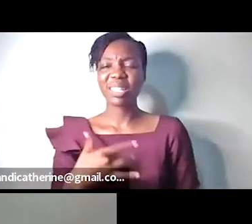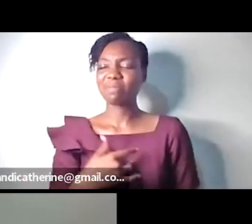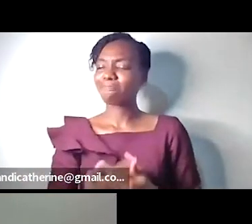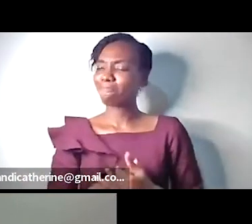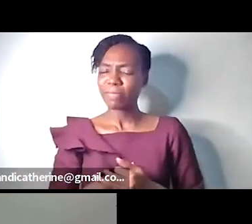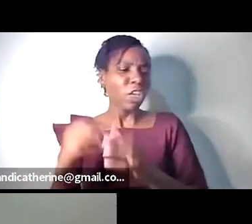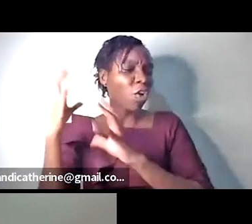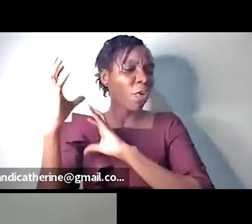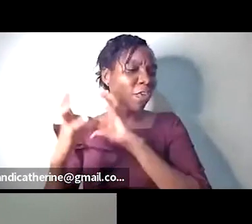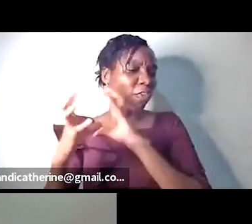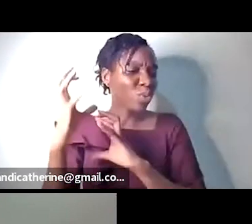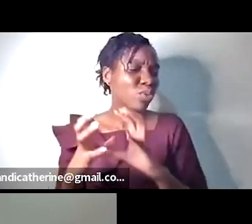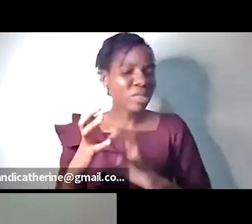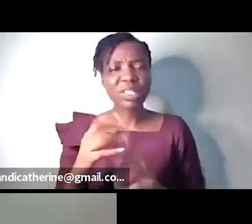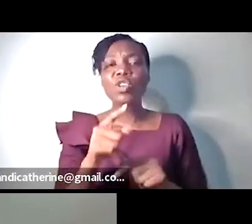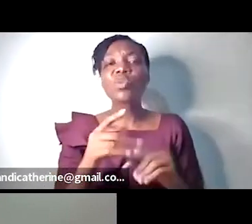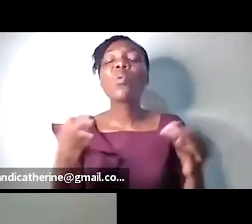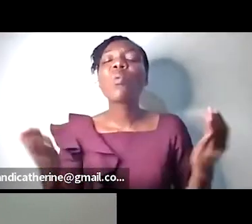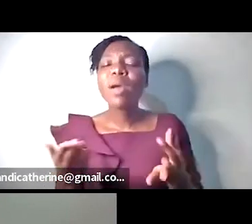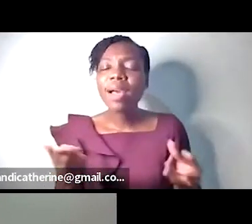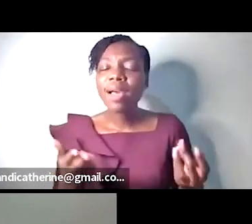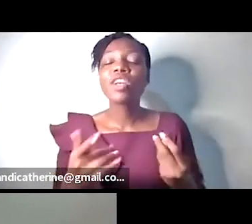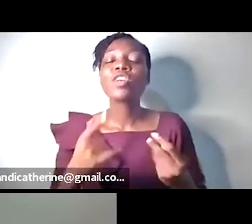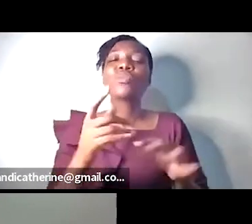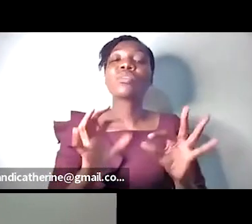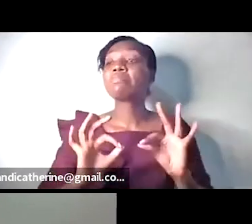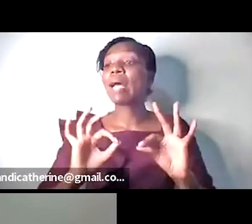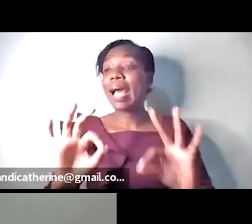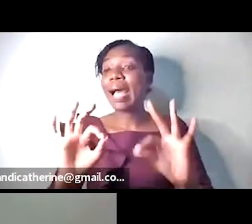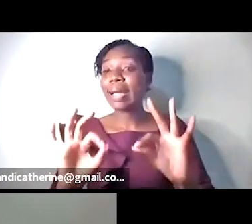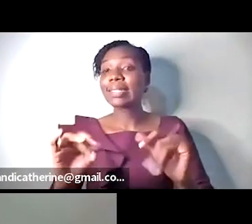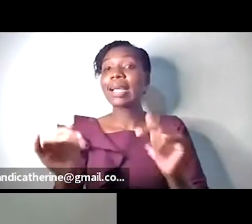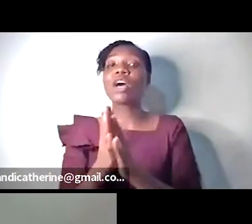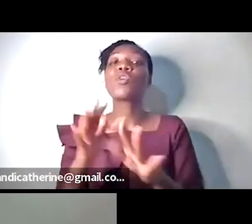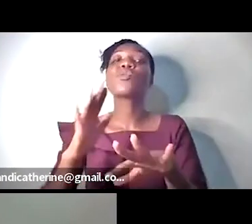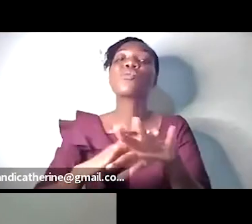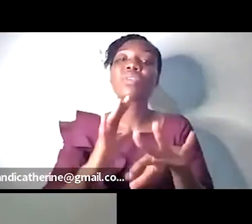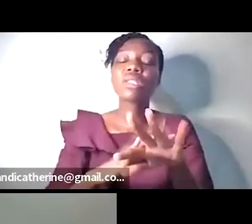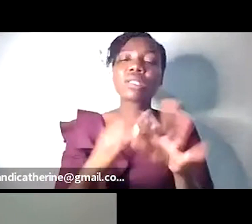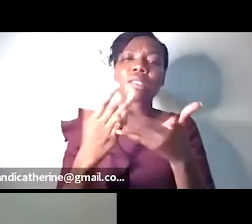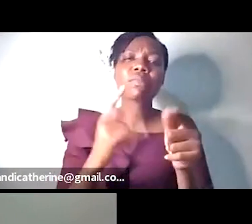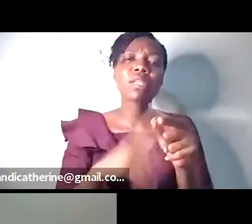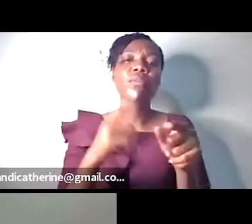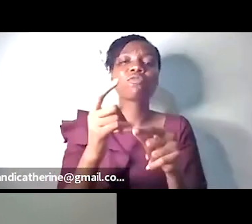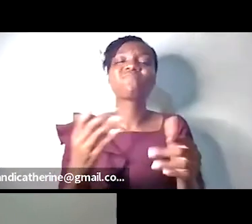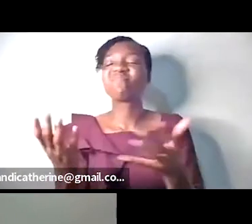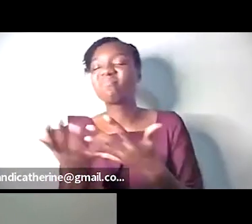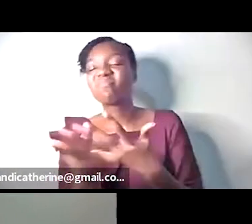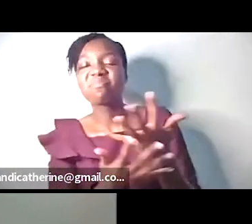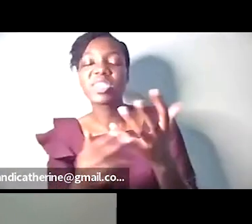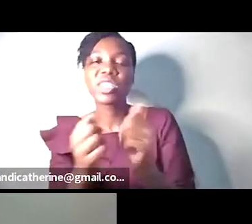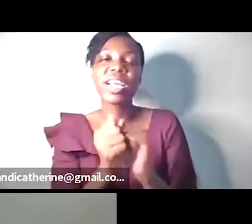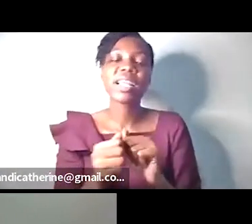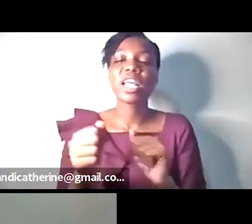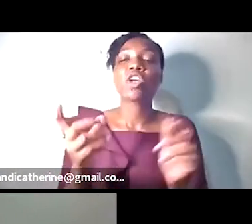at? You are smart and you're good. I've interacted with many women doctors and engineers, and the